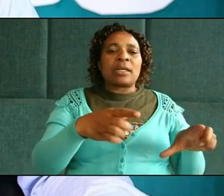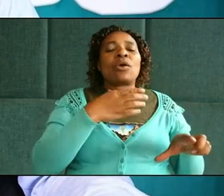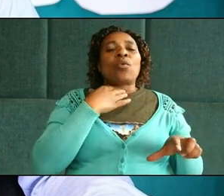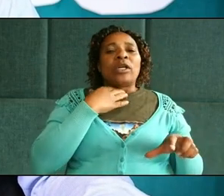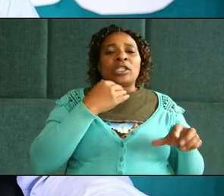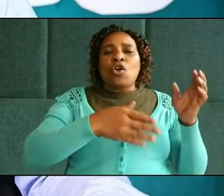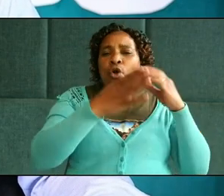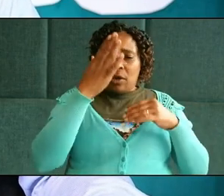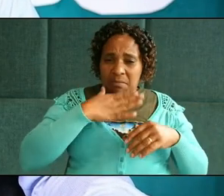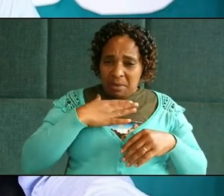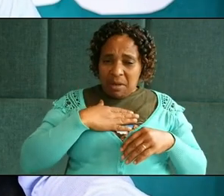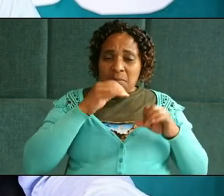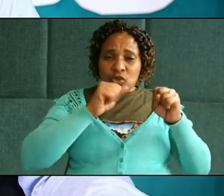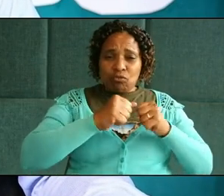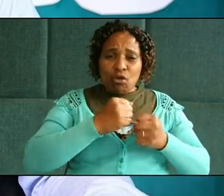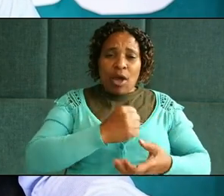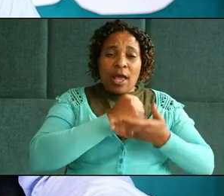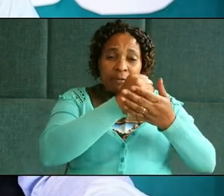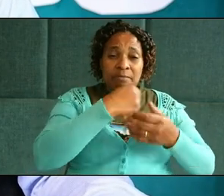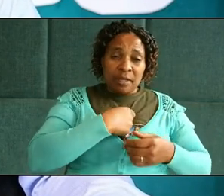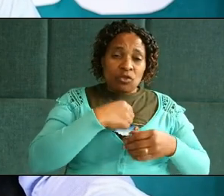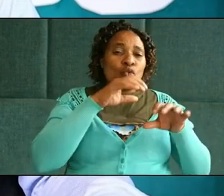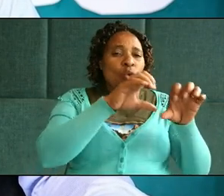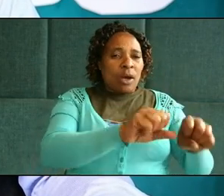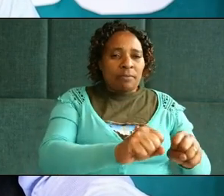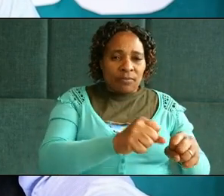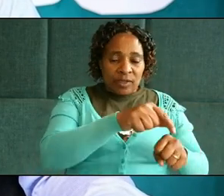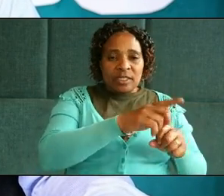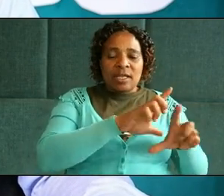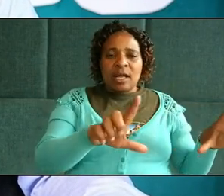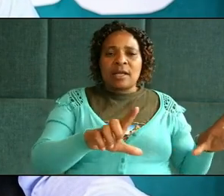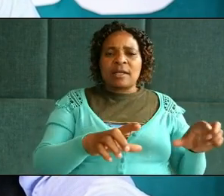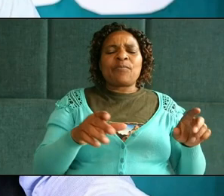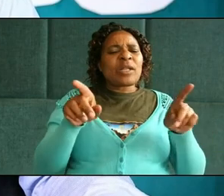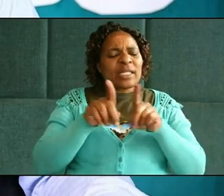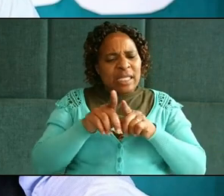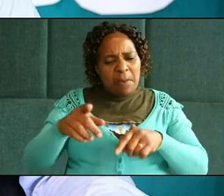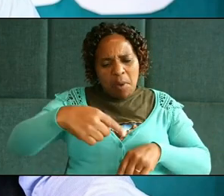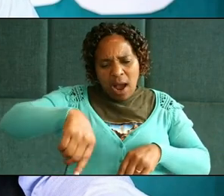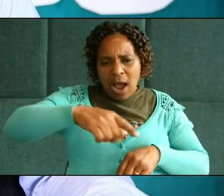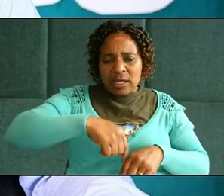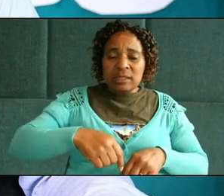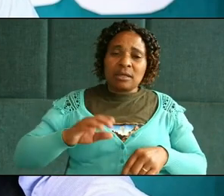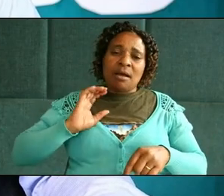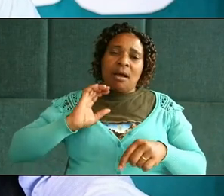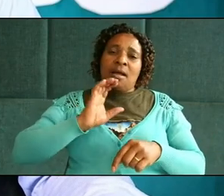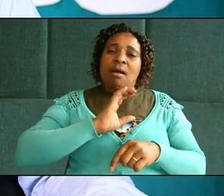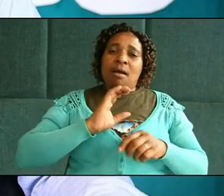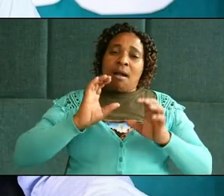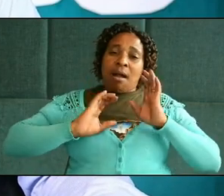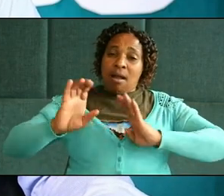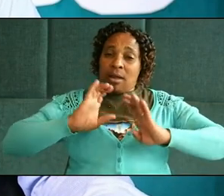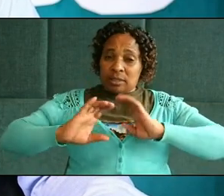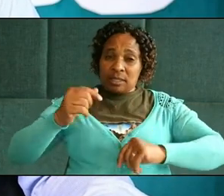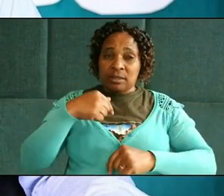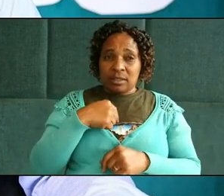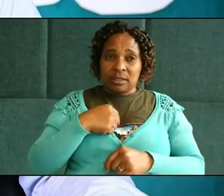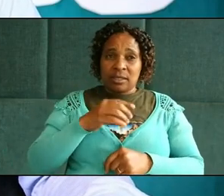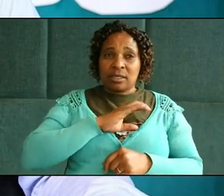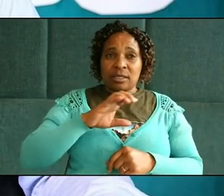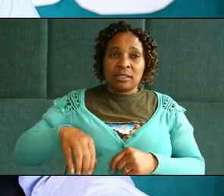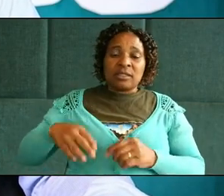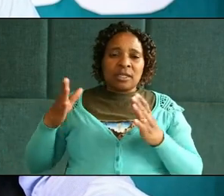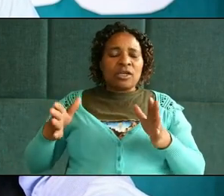through, and I'm going to have it. So it also builds, like, our character as Christians. Like, you